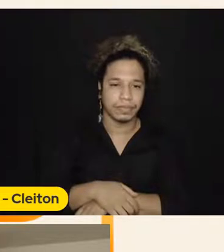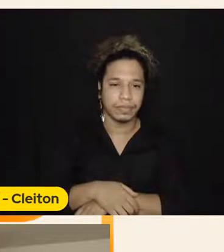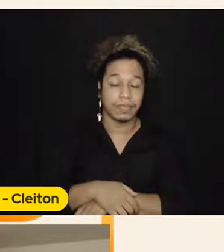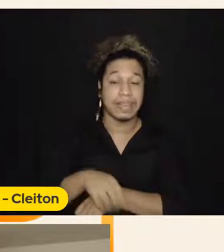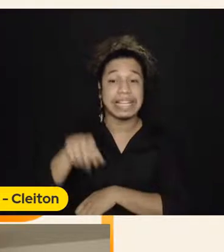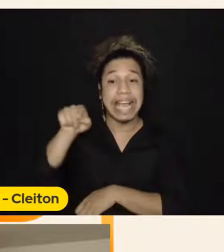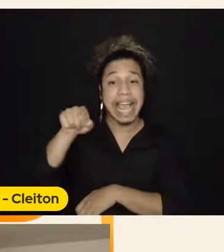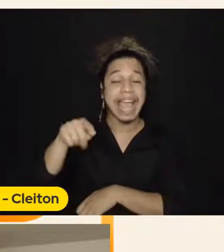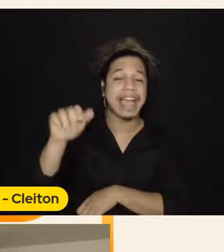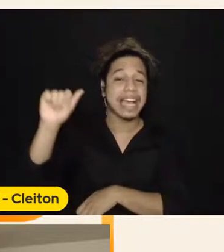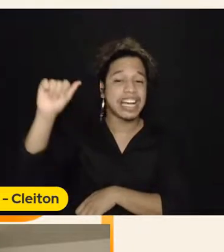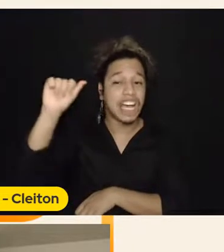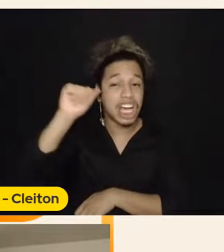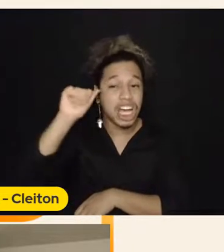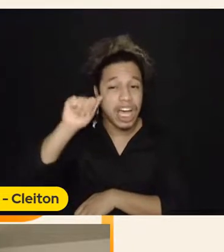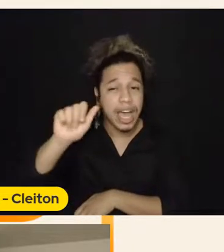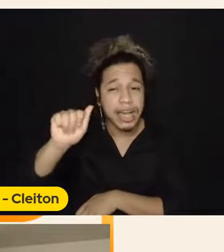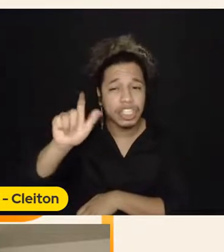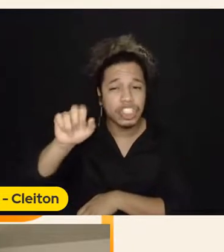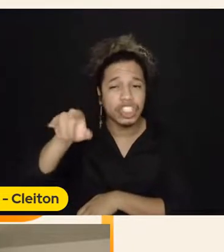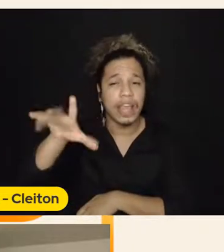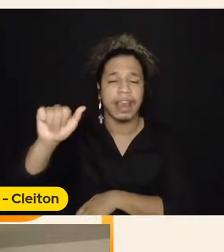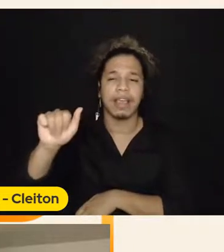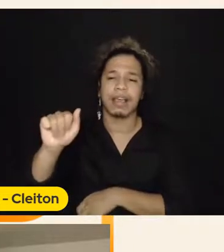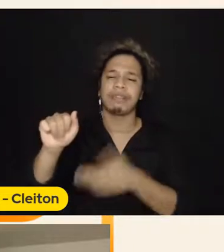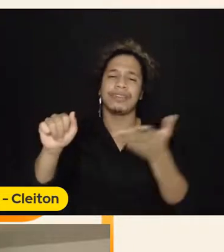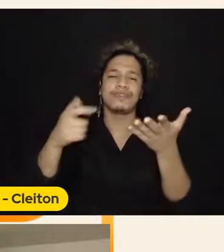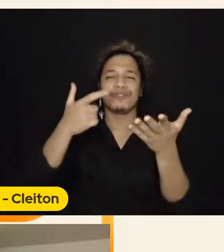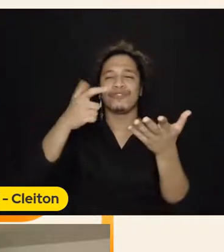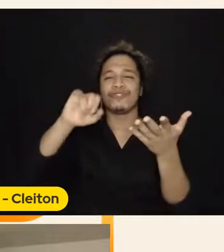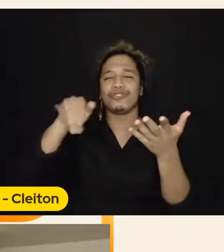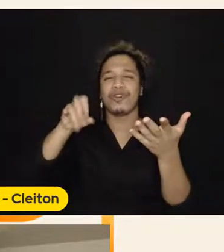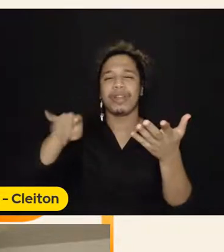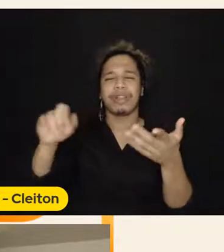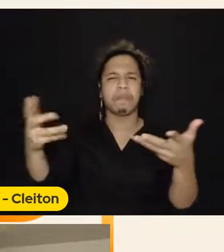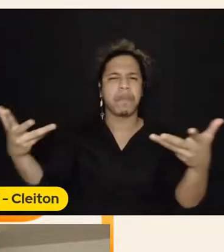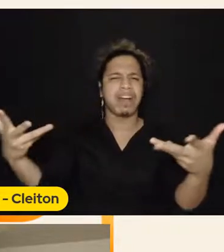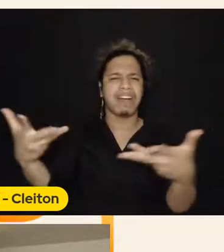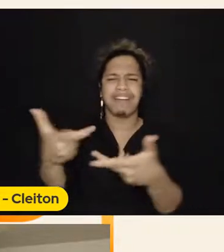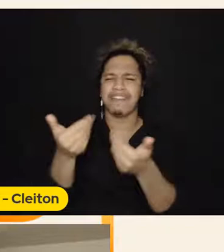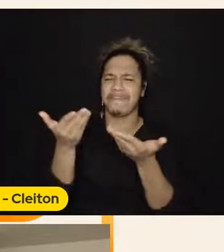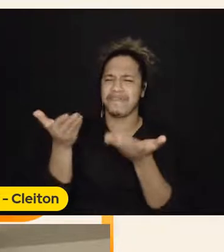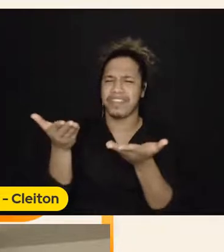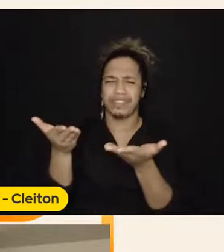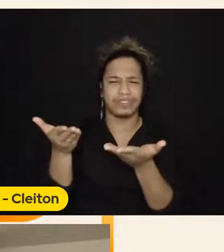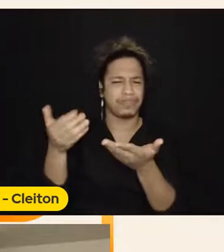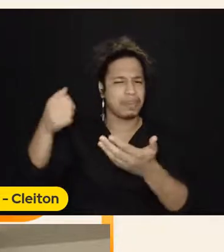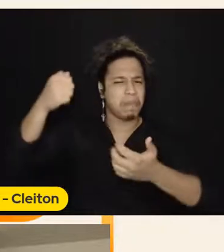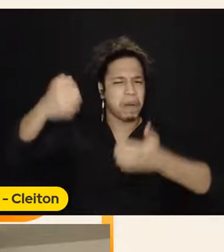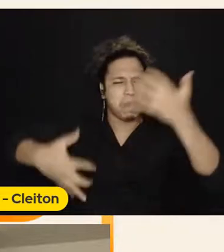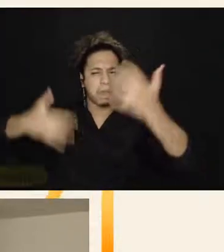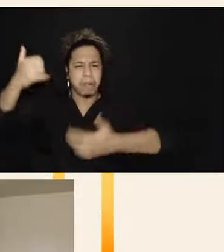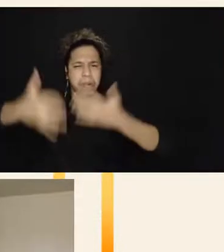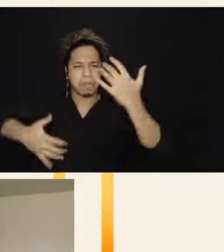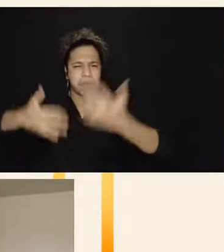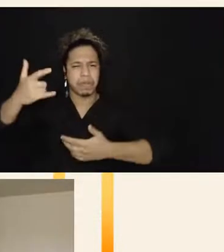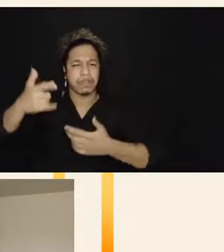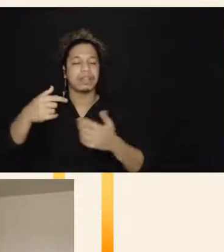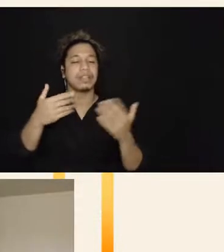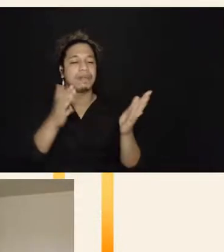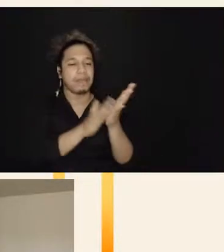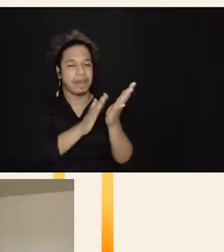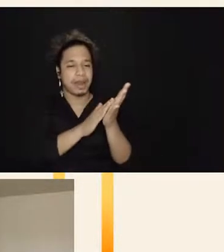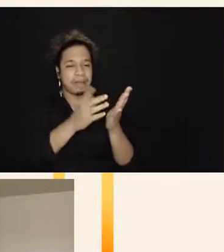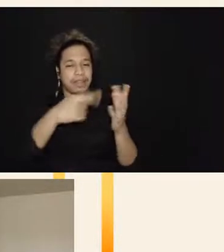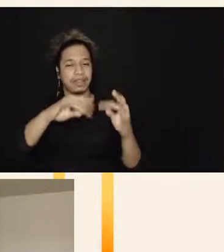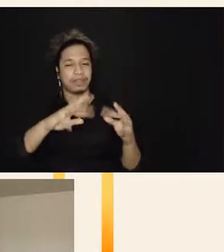Maya. Yes, wonderful talk, Jonathan. Well done, EFOPLI members and colleagues, for organizing this great event.